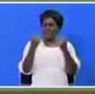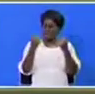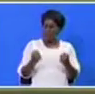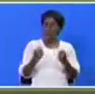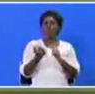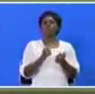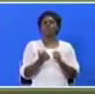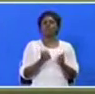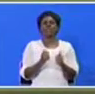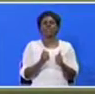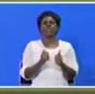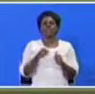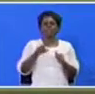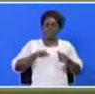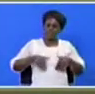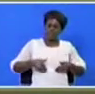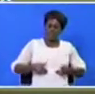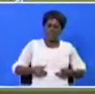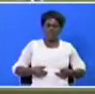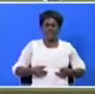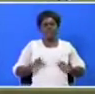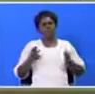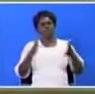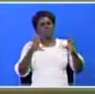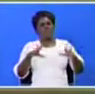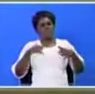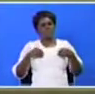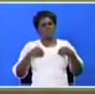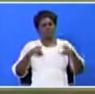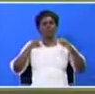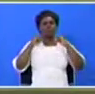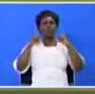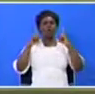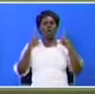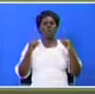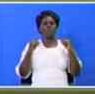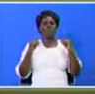match as they were tired and lauded Starlets for accepting to host them.